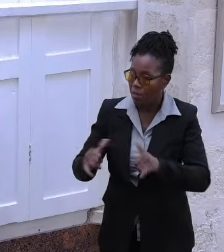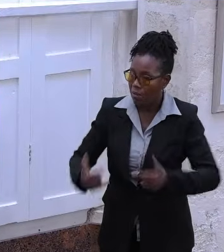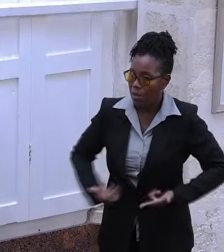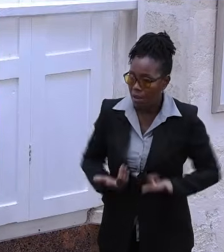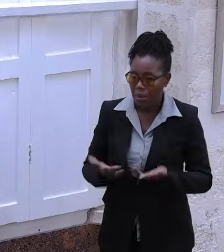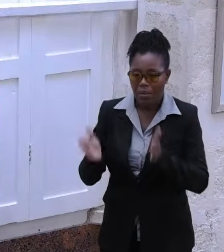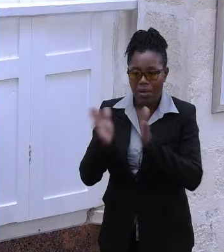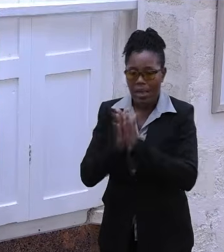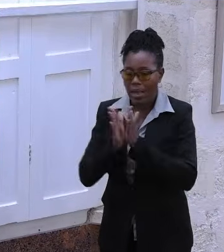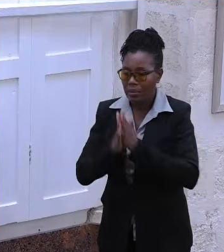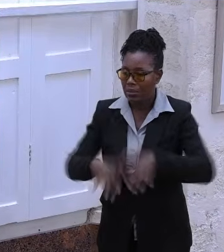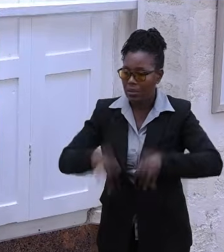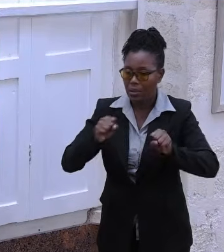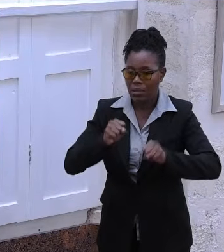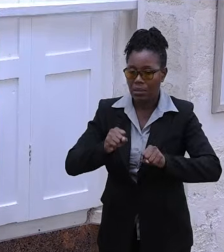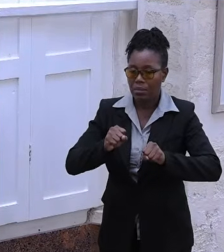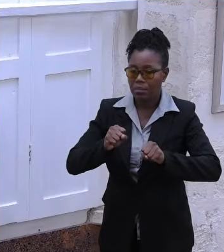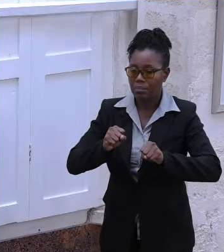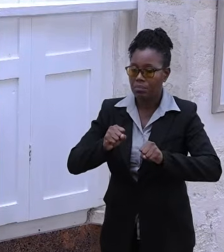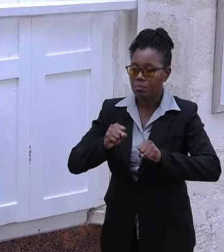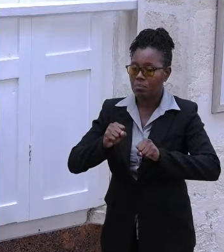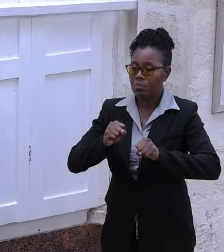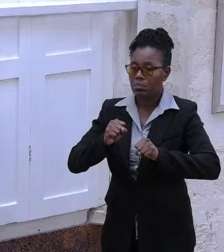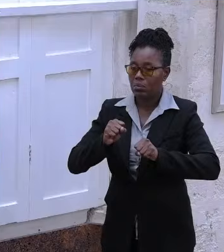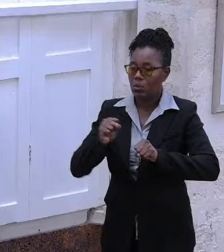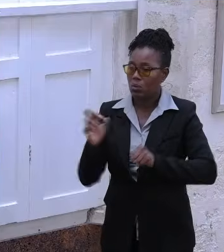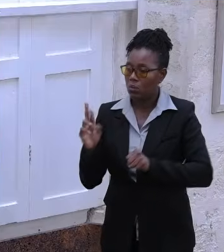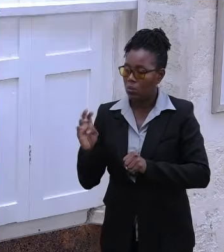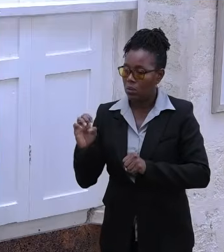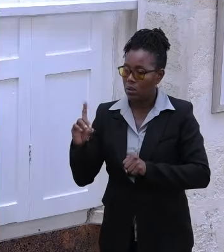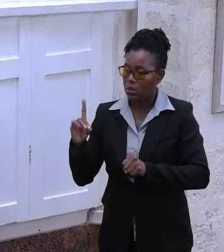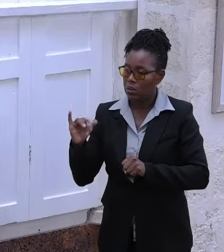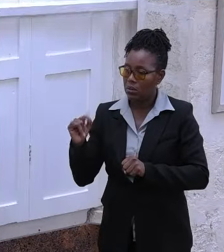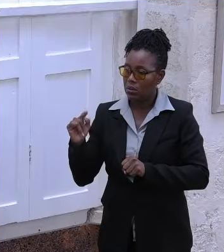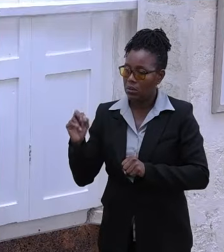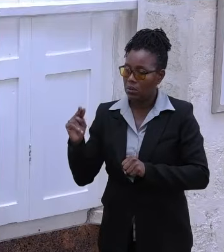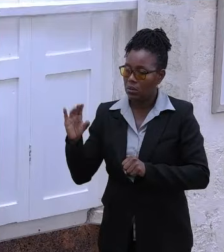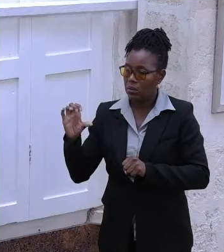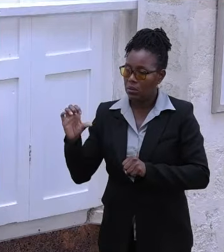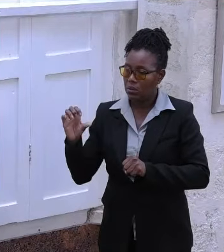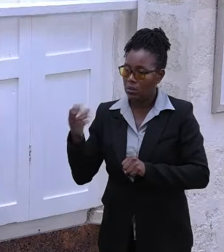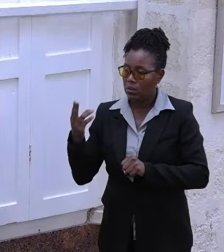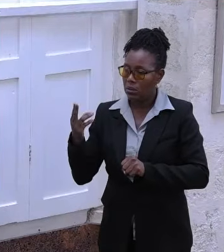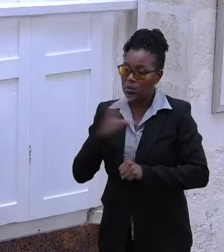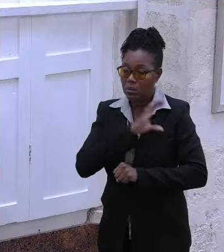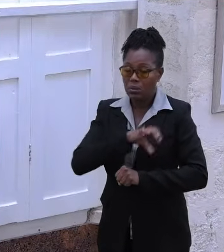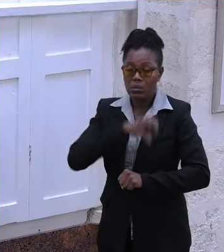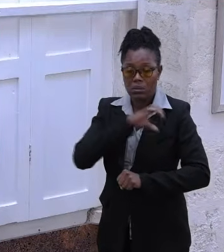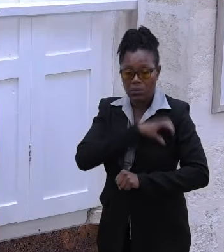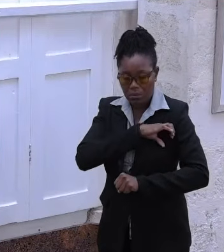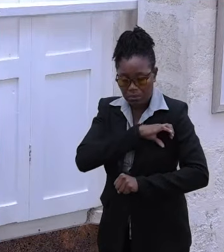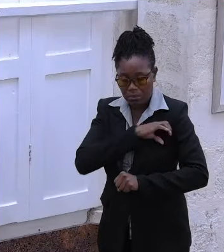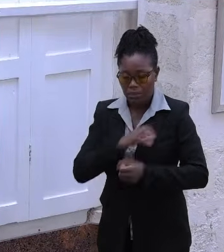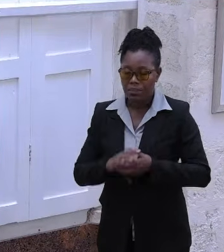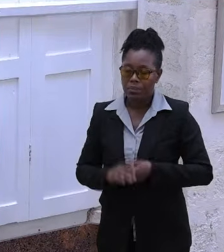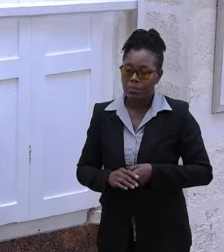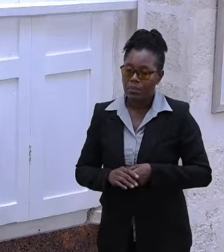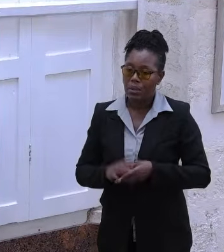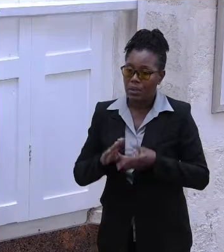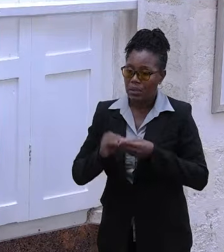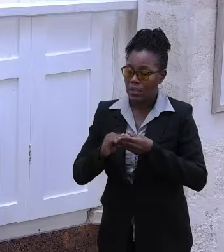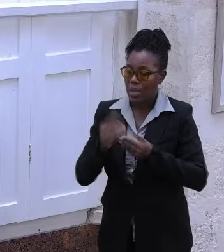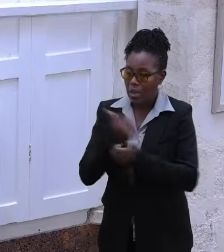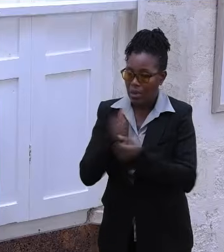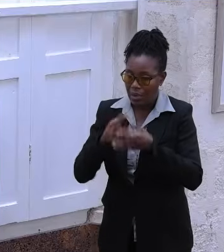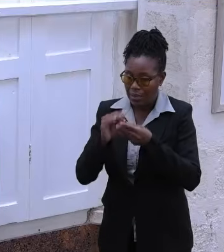otherwise, but simply we're making investments here. I made no comments along those, so I think those remarks shouldn't be directed at me. But those